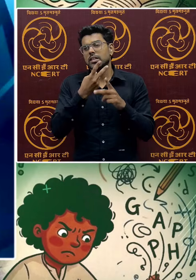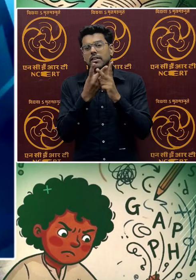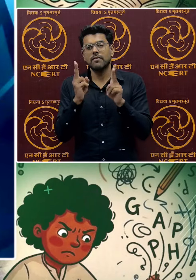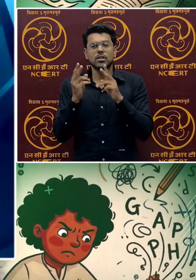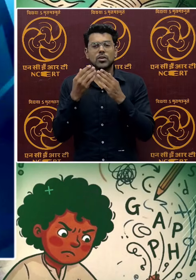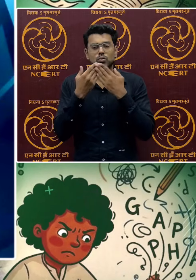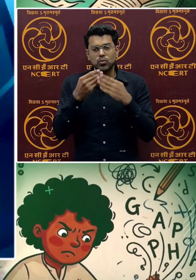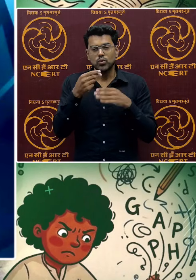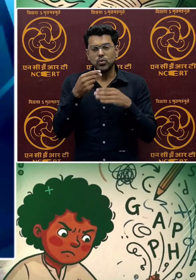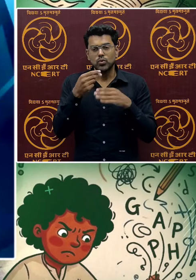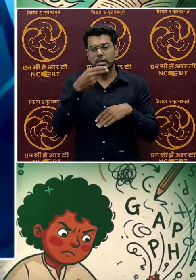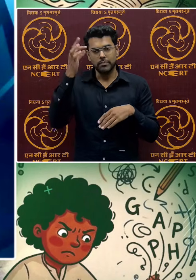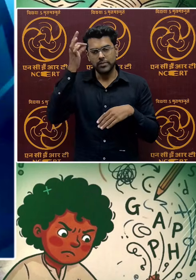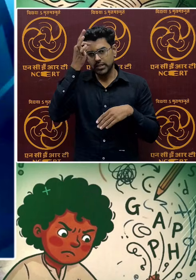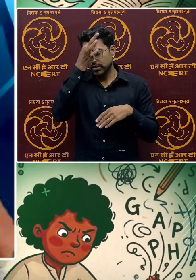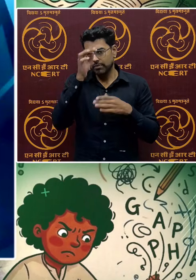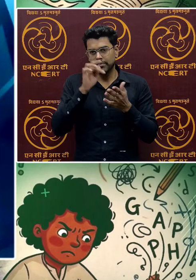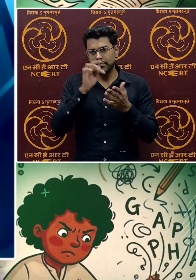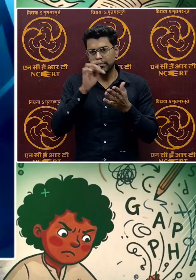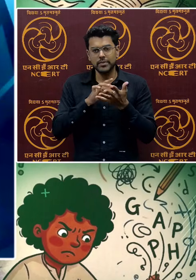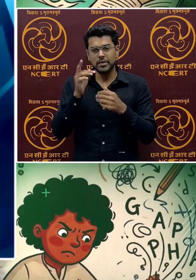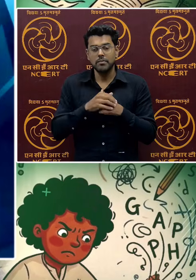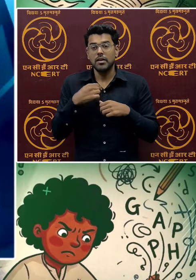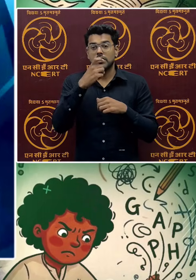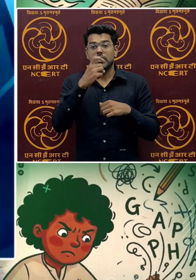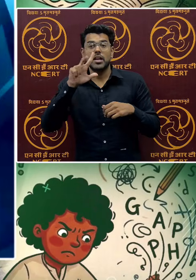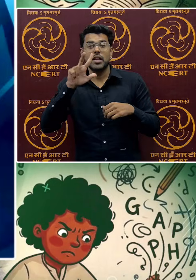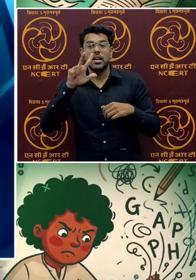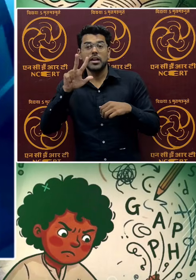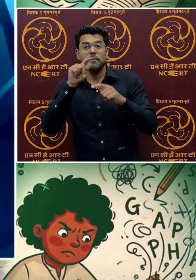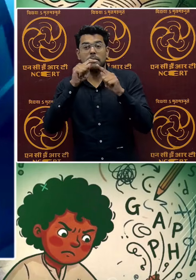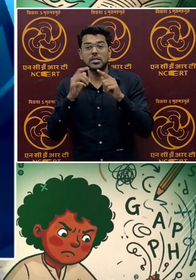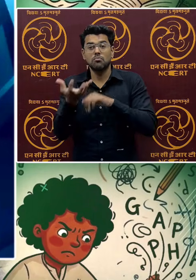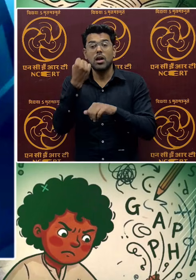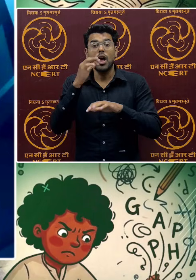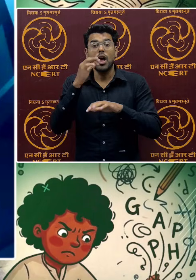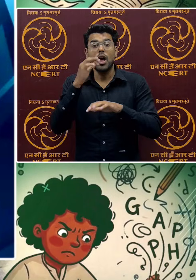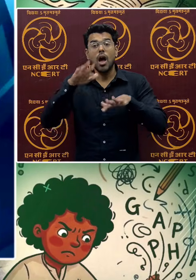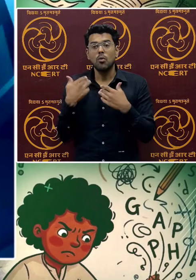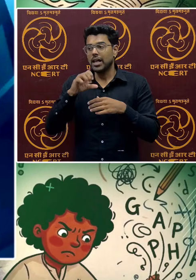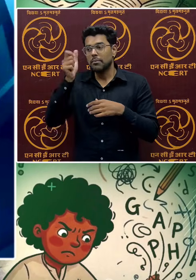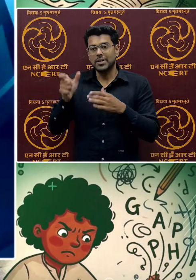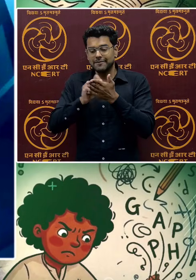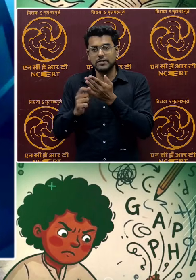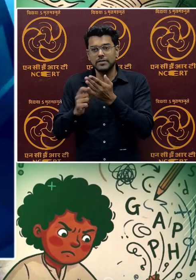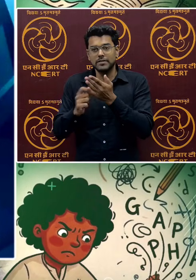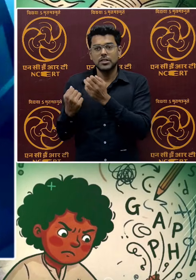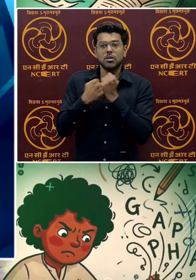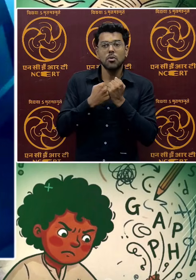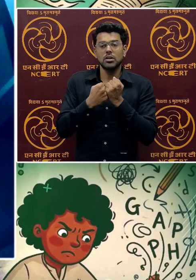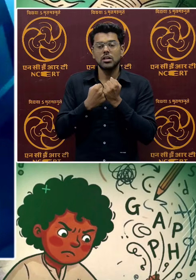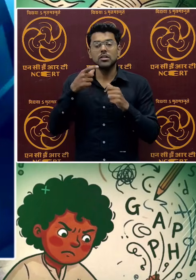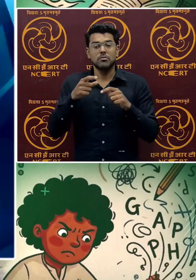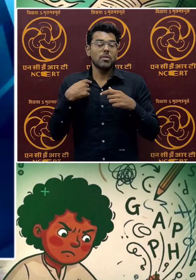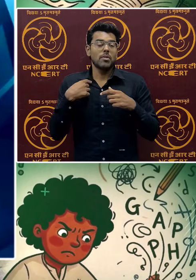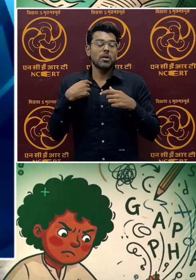Chennai. I had a scribe to write my exam. I got 78%. I came back home and I was very excited about the